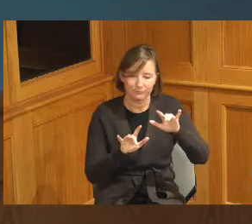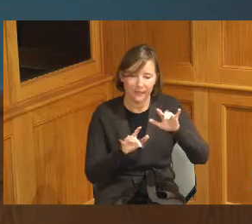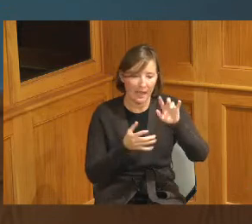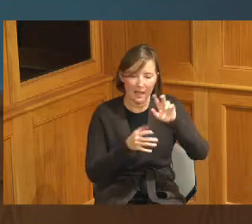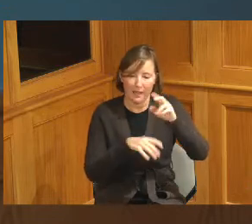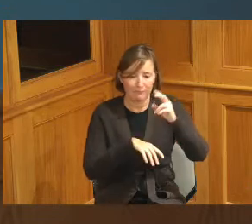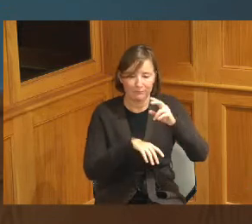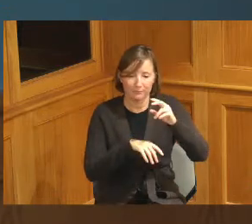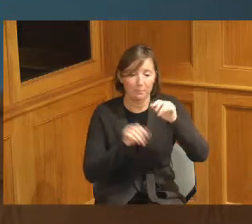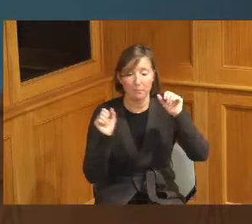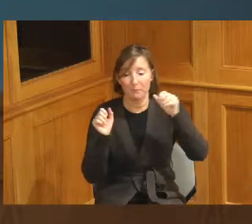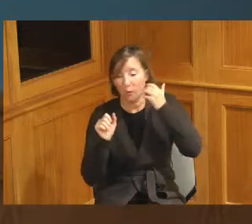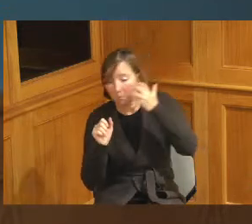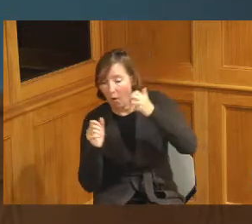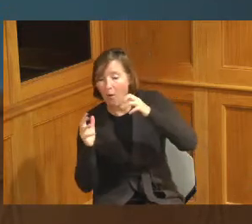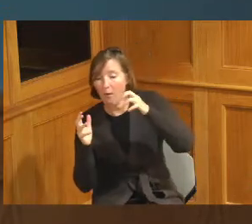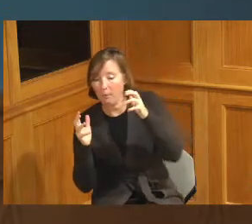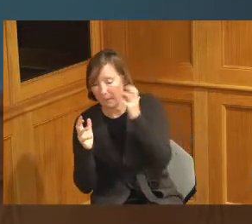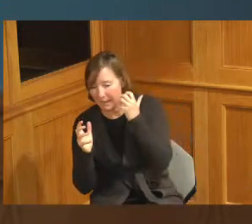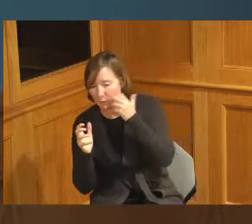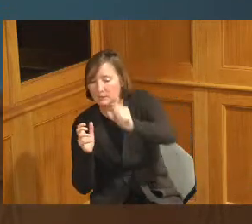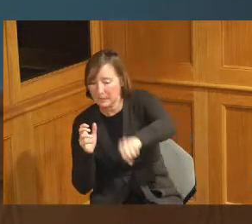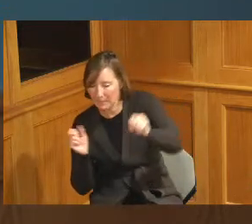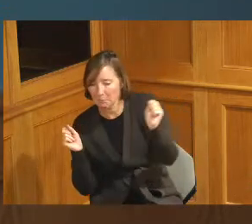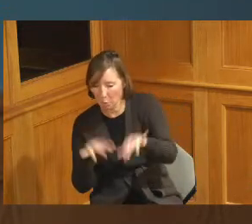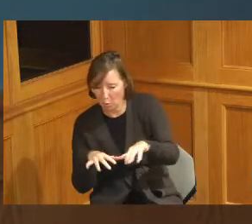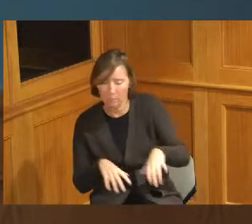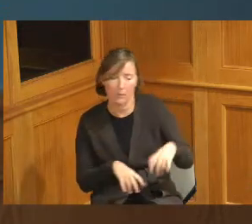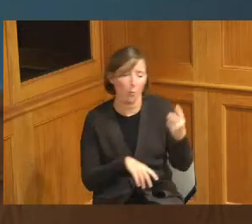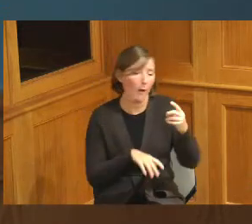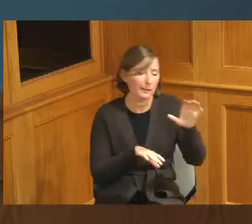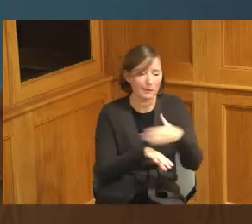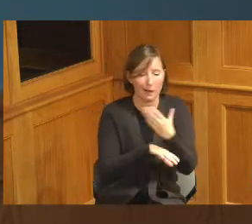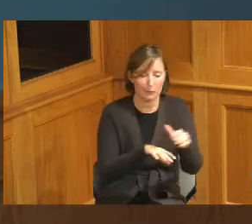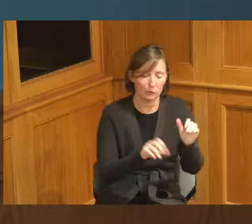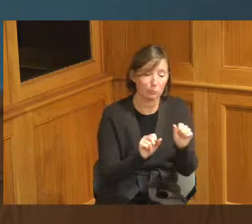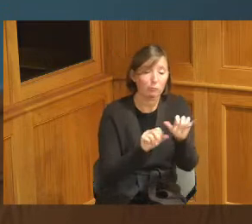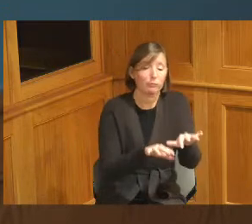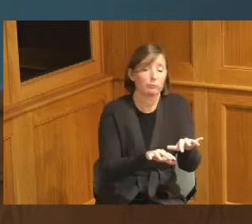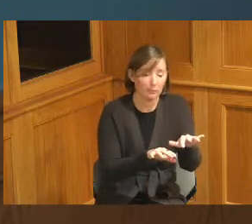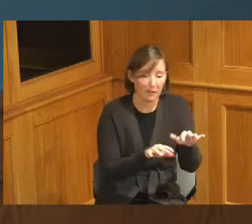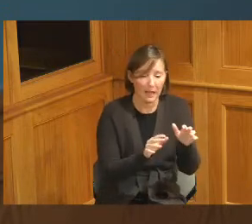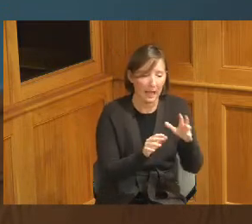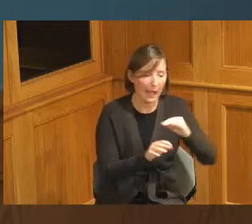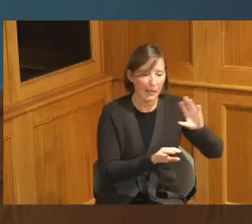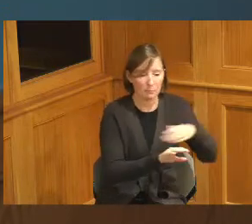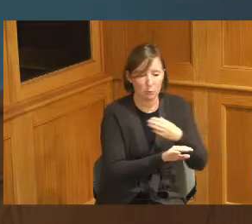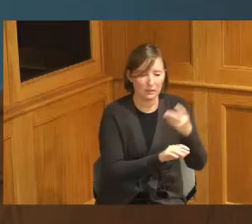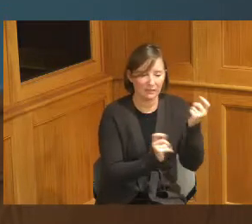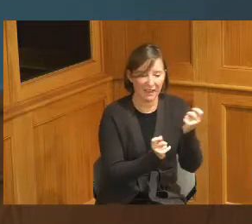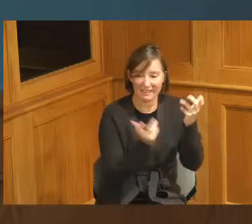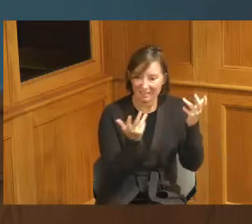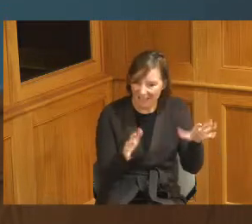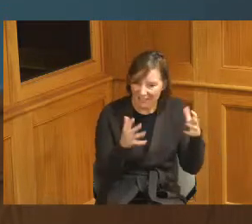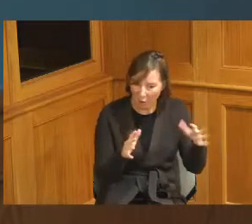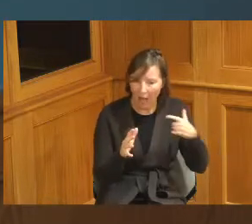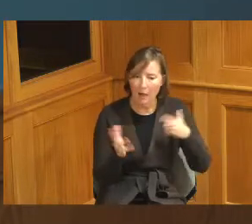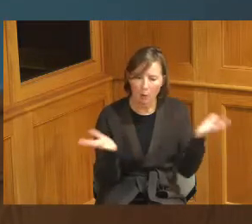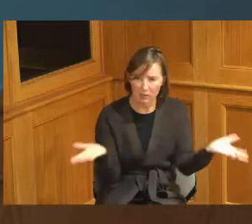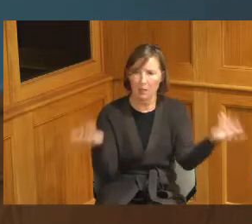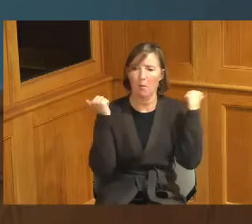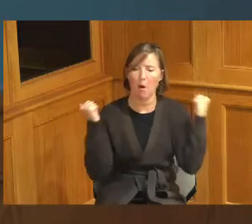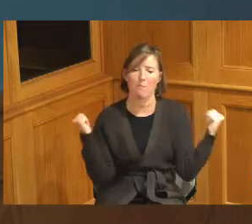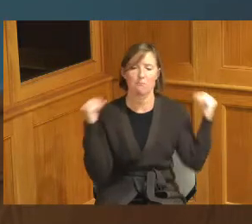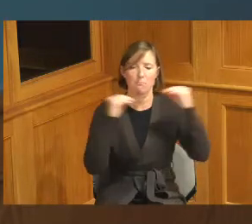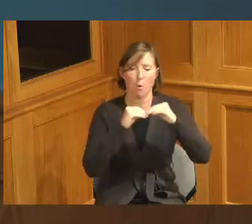the bingo season and maybe one concert a year we get, and the music festival? I want more concerts coming